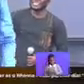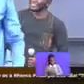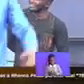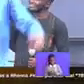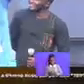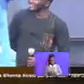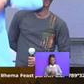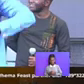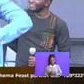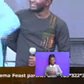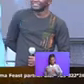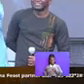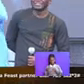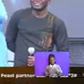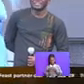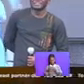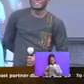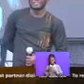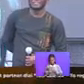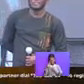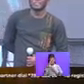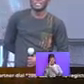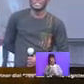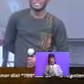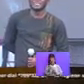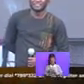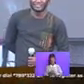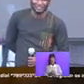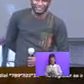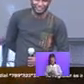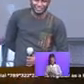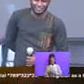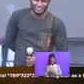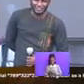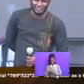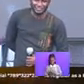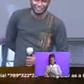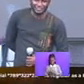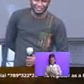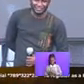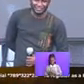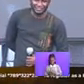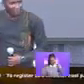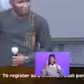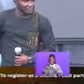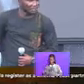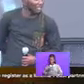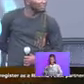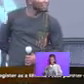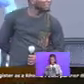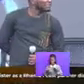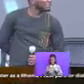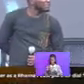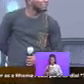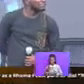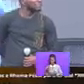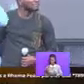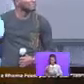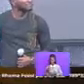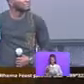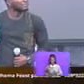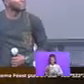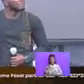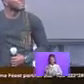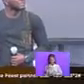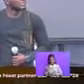woman is Flowing I'm obeying when I finish I tell you to clap the Lord said I should tell you there's going to